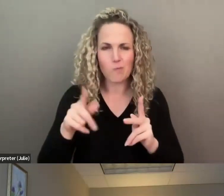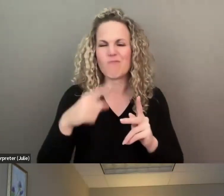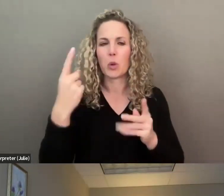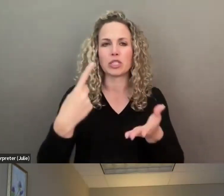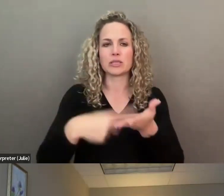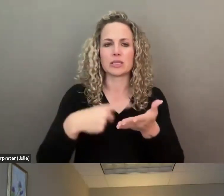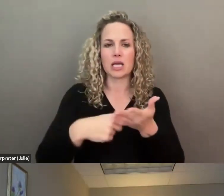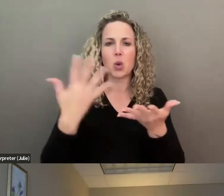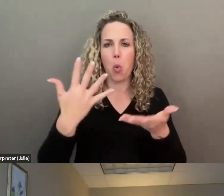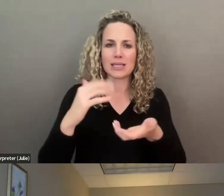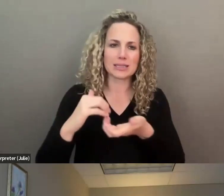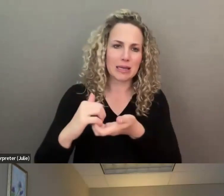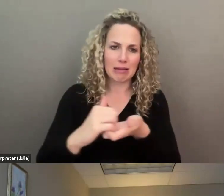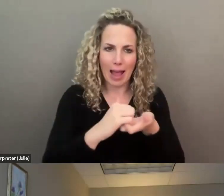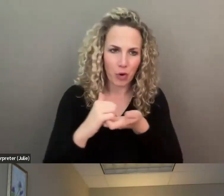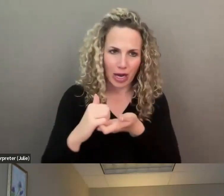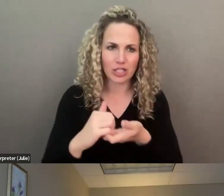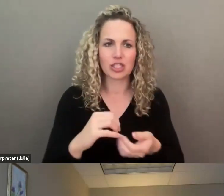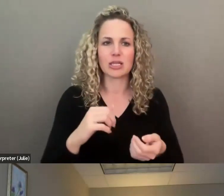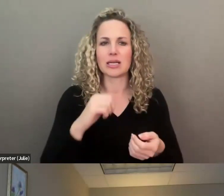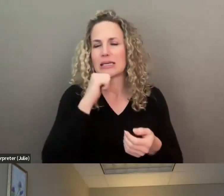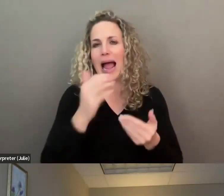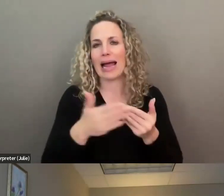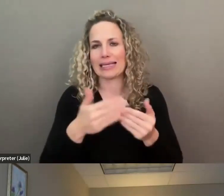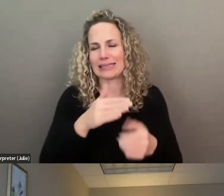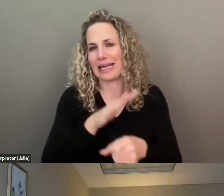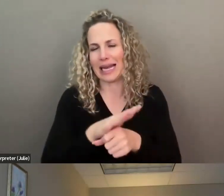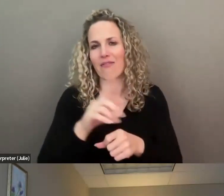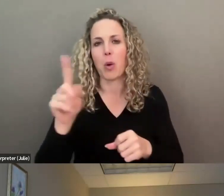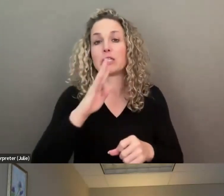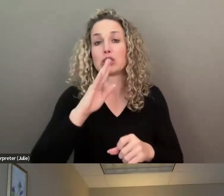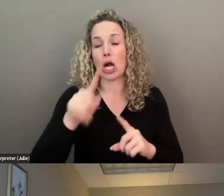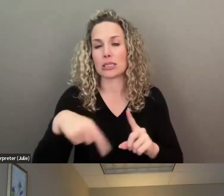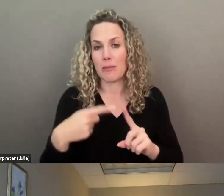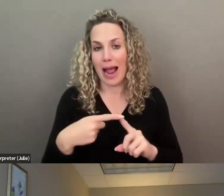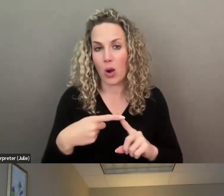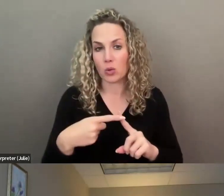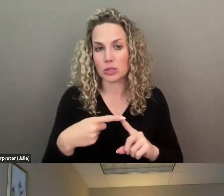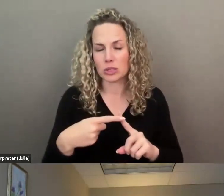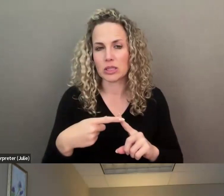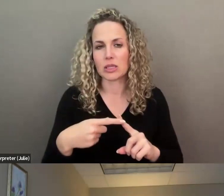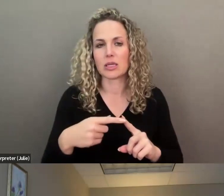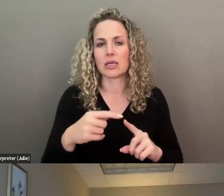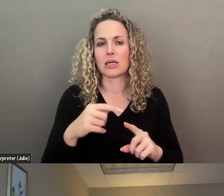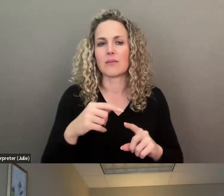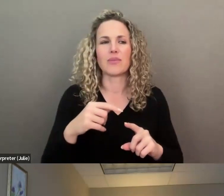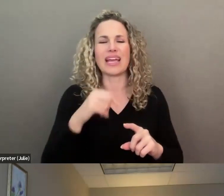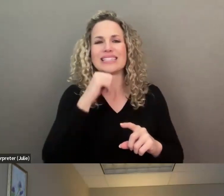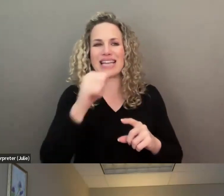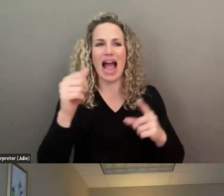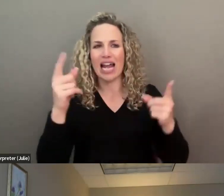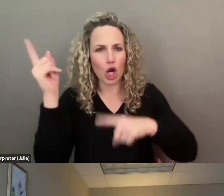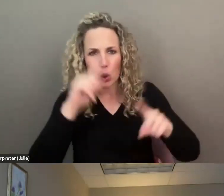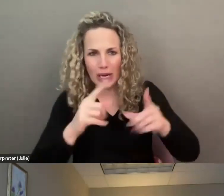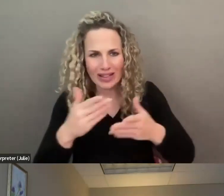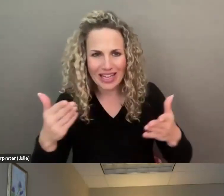is collaboration. It's not easy, and that's one of the things we talked about is it's not agreeing to things. It's